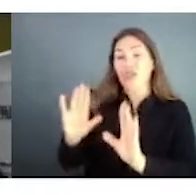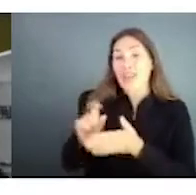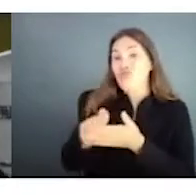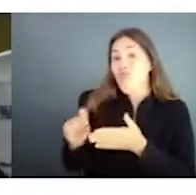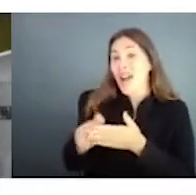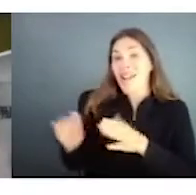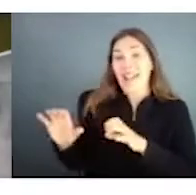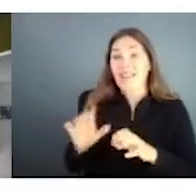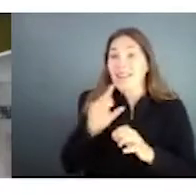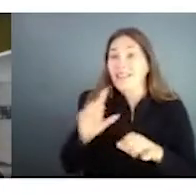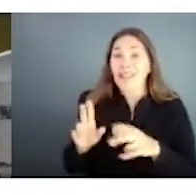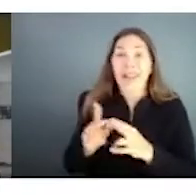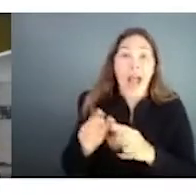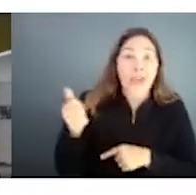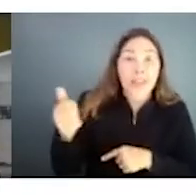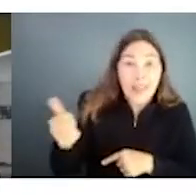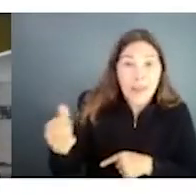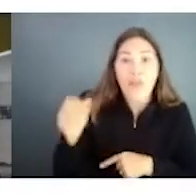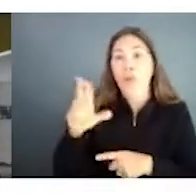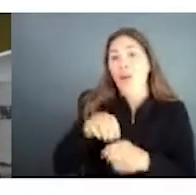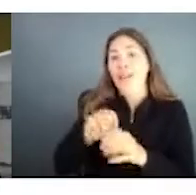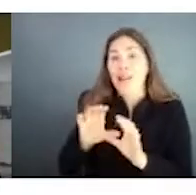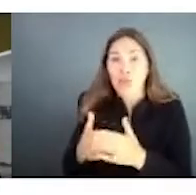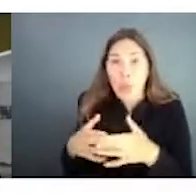They can do it either individually or collectively.